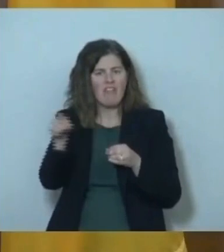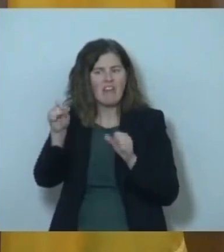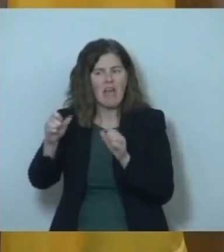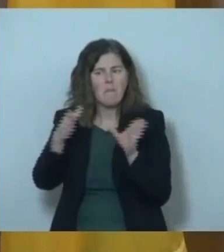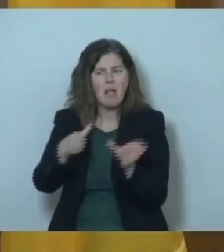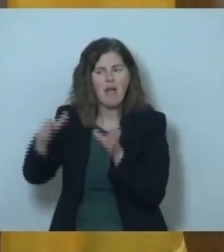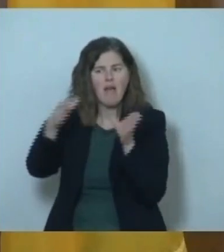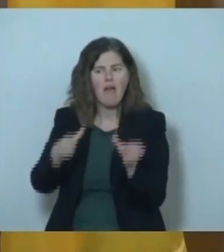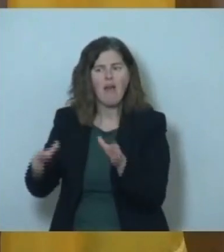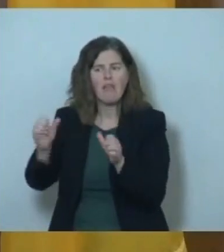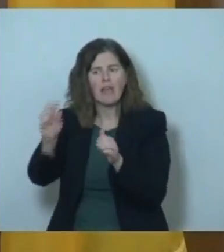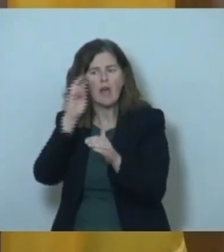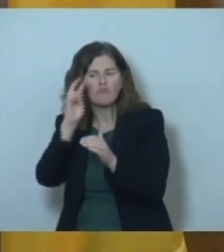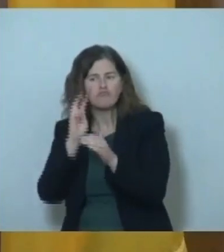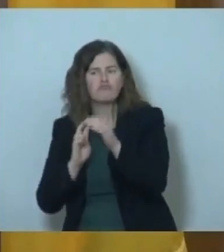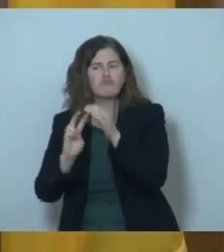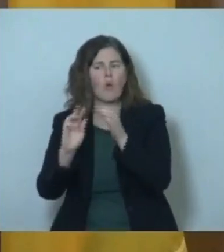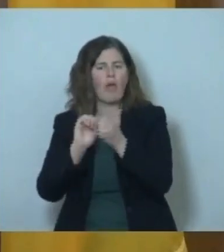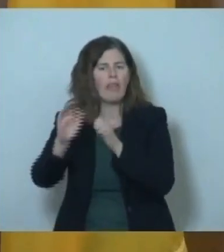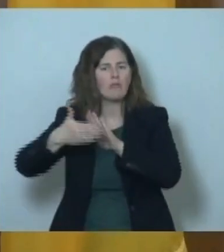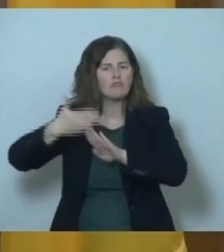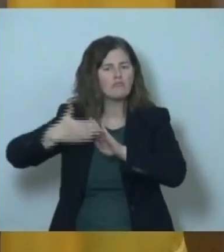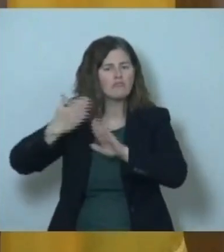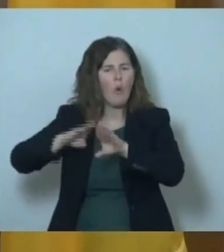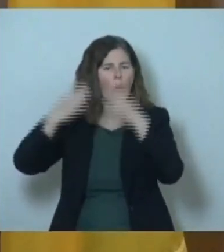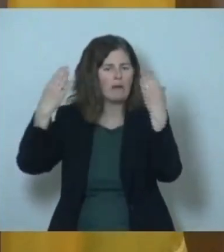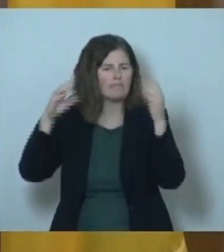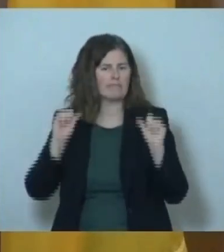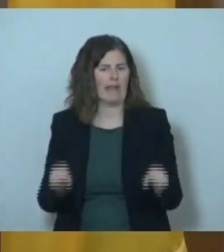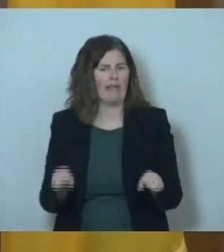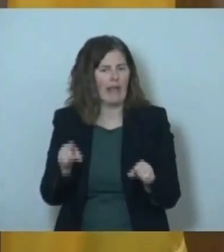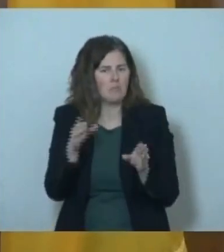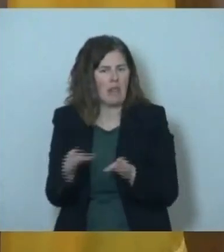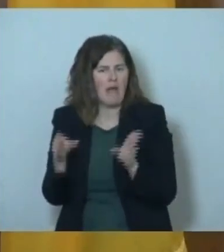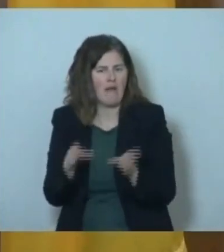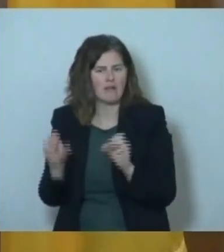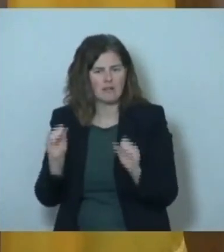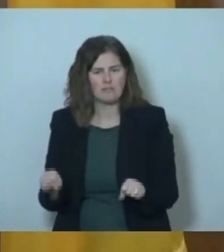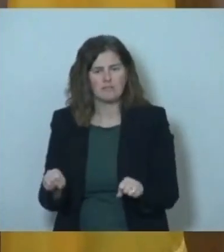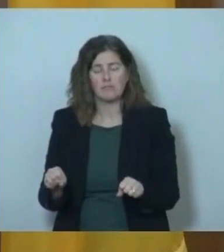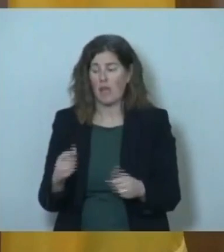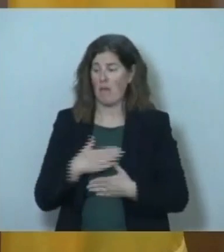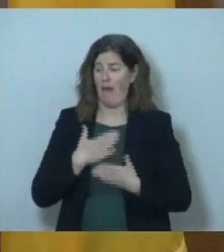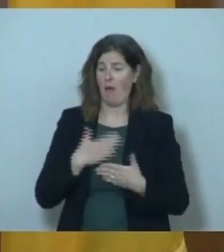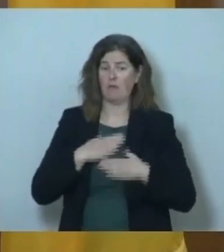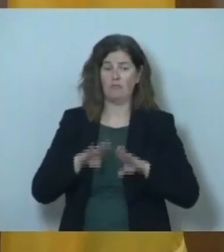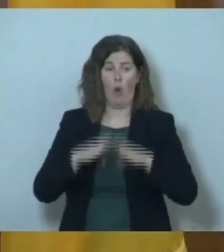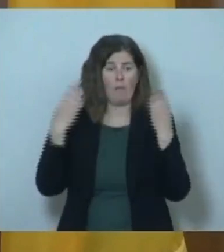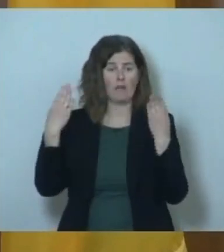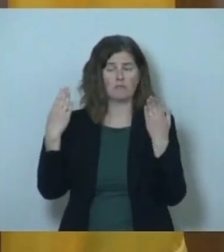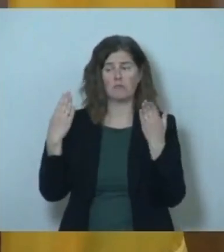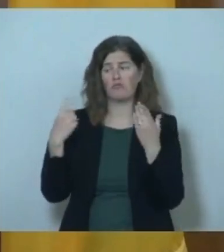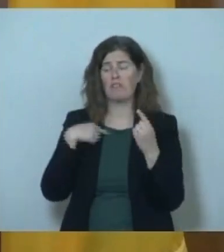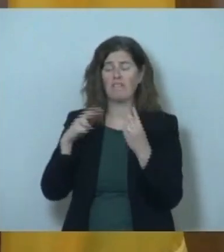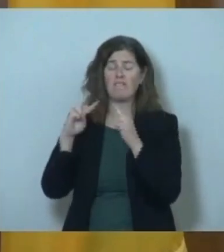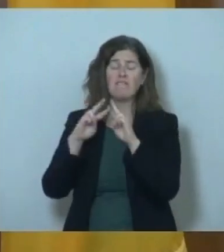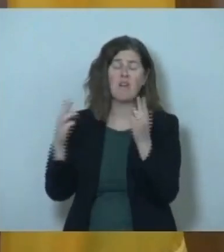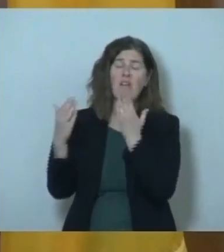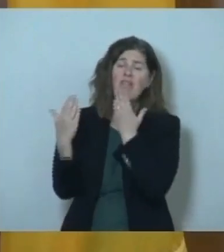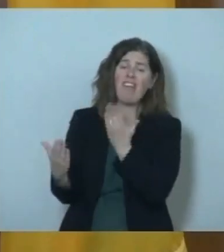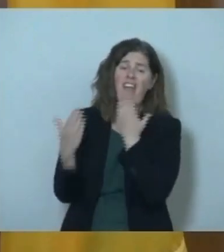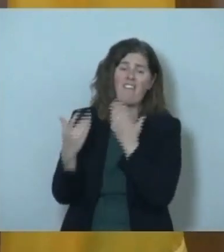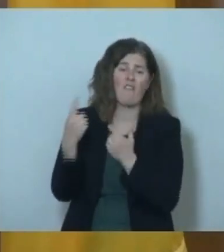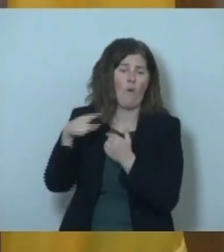have predictability in their operations and opening up. So I'm happy to do that, and I'm really grateful to them. I wanted to make